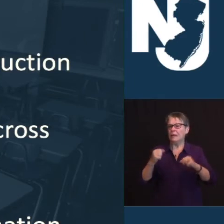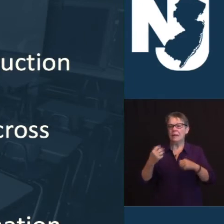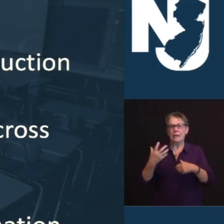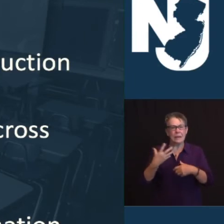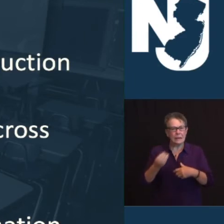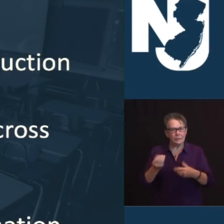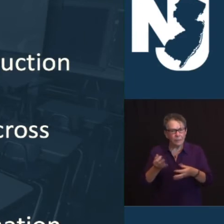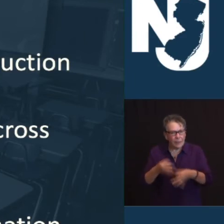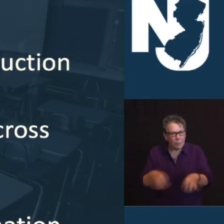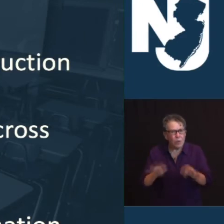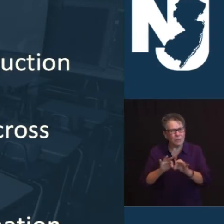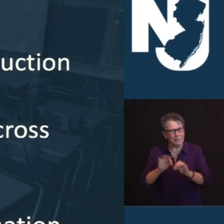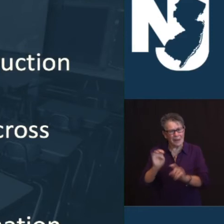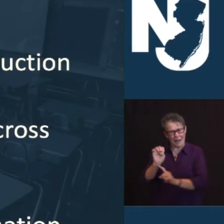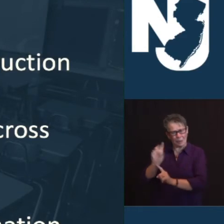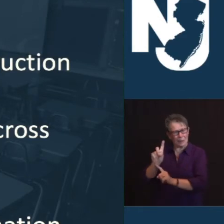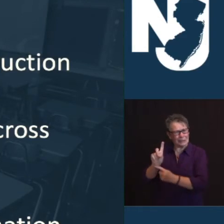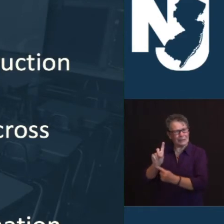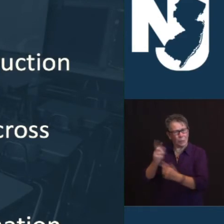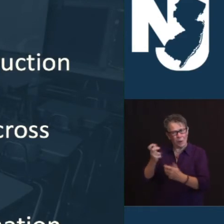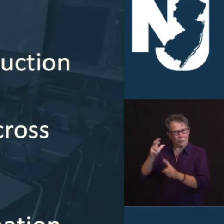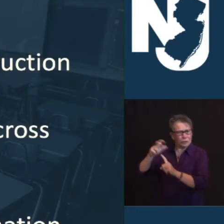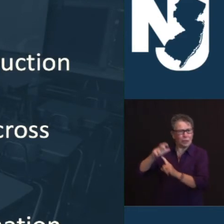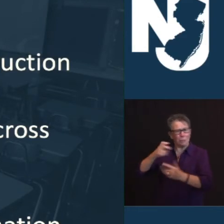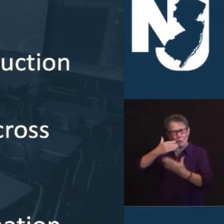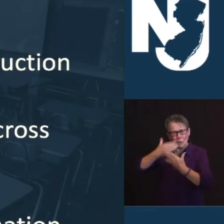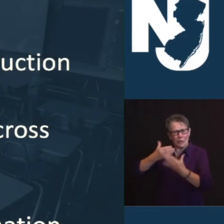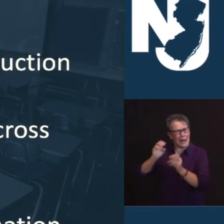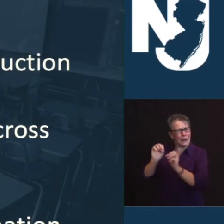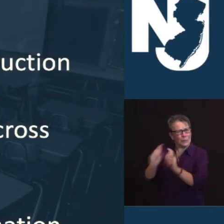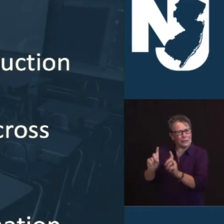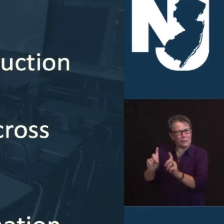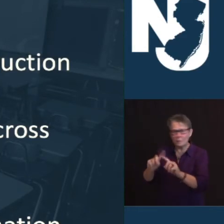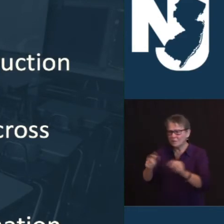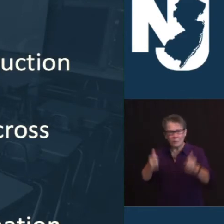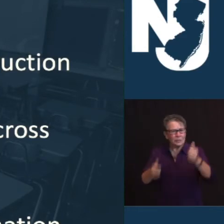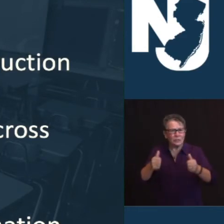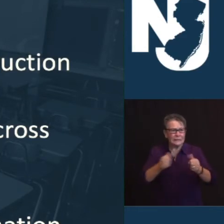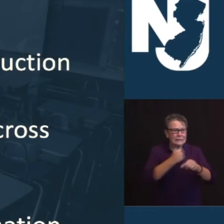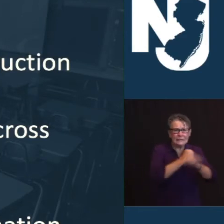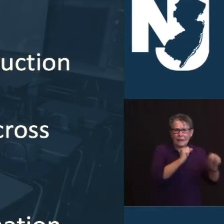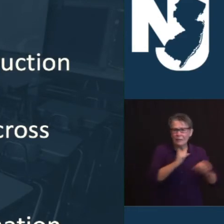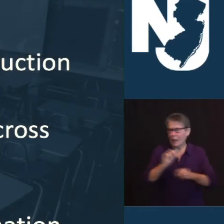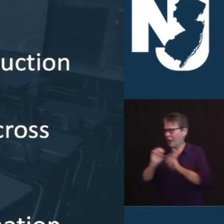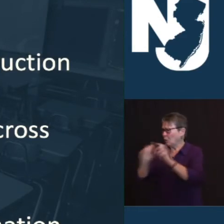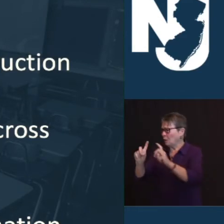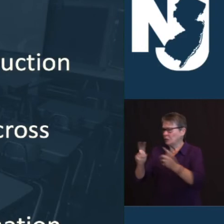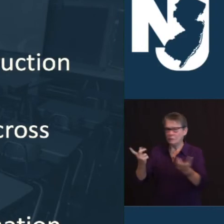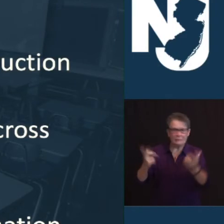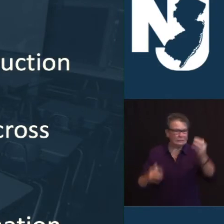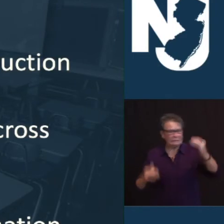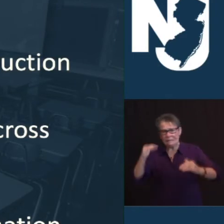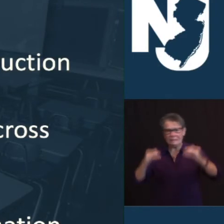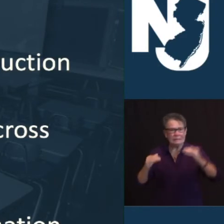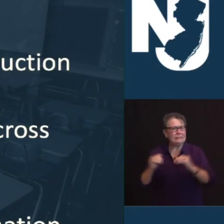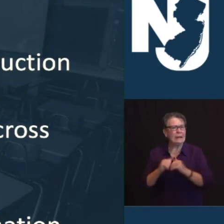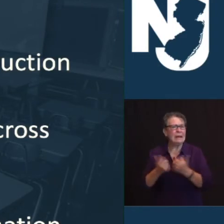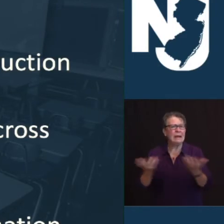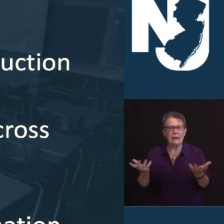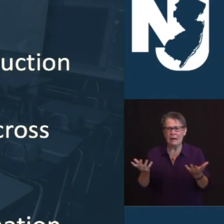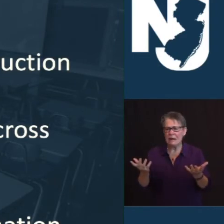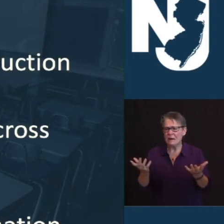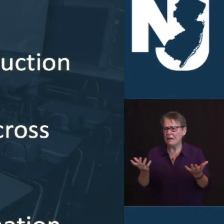at the same time that equity has to be an element, that not every family, not every district is created equally in terms